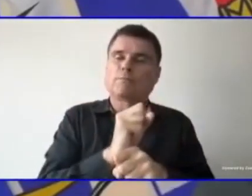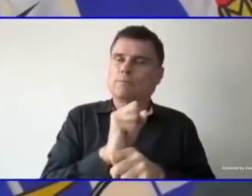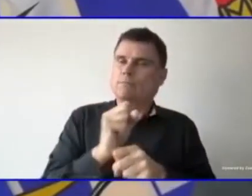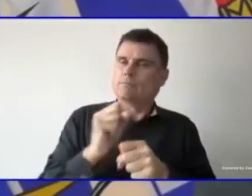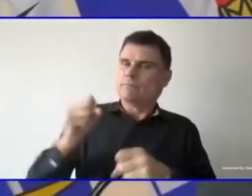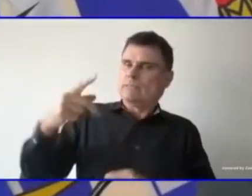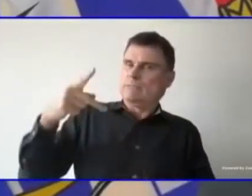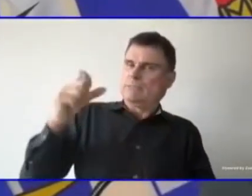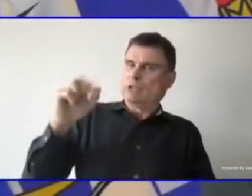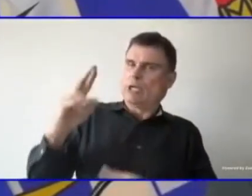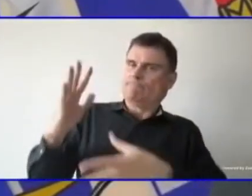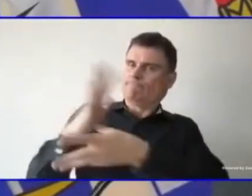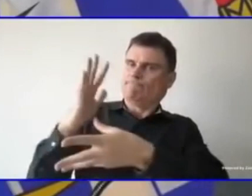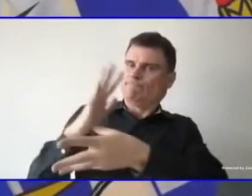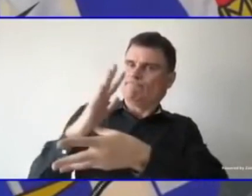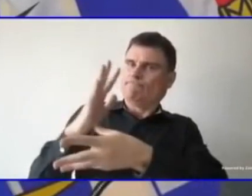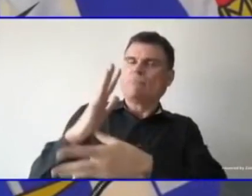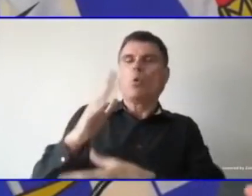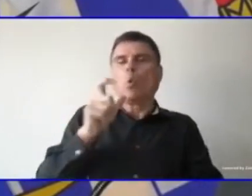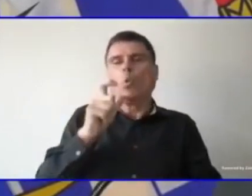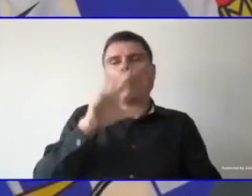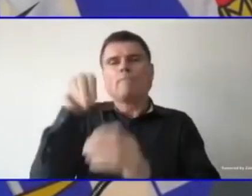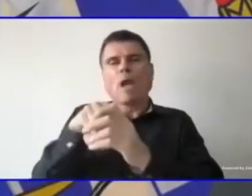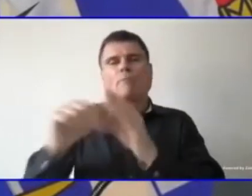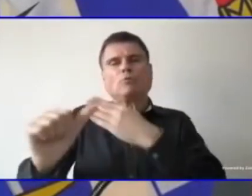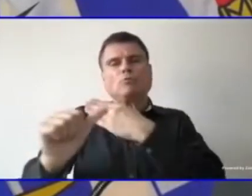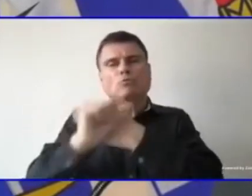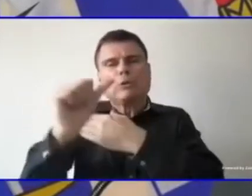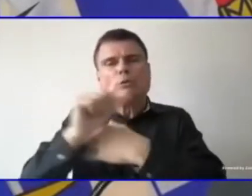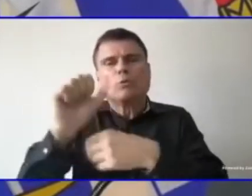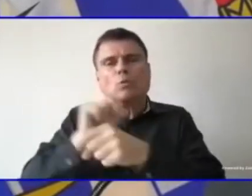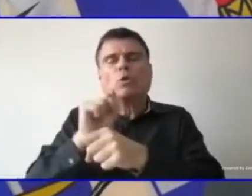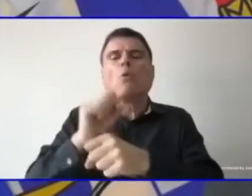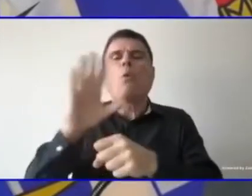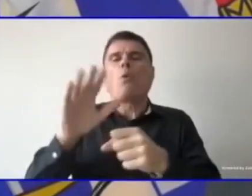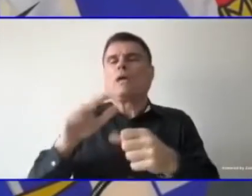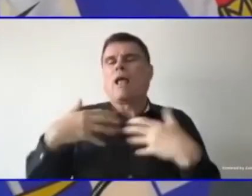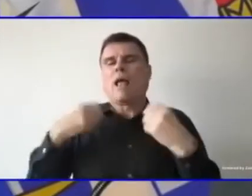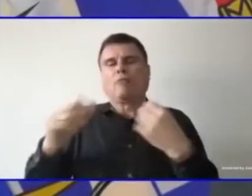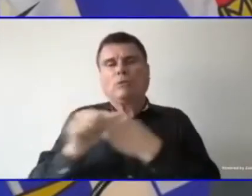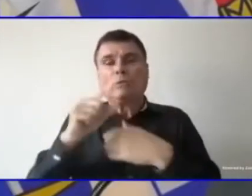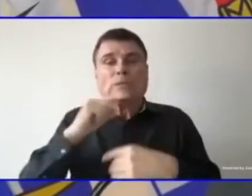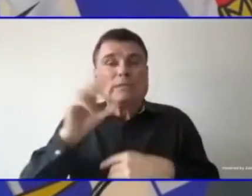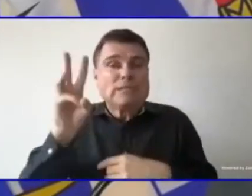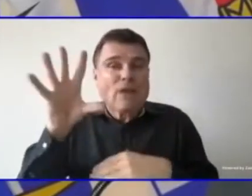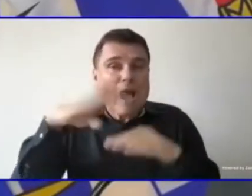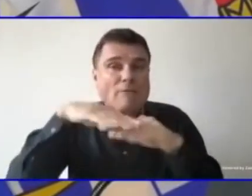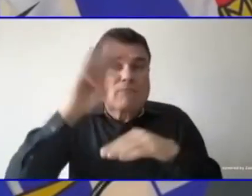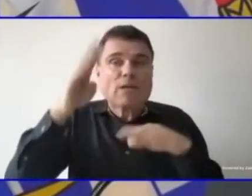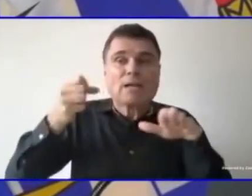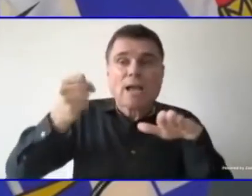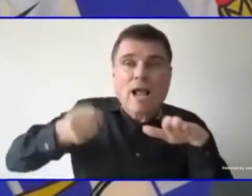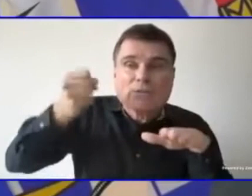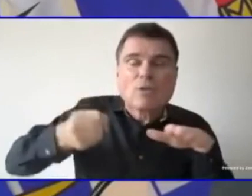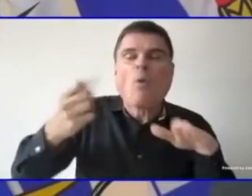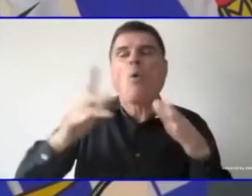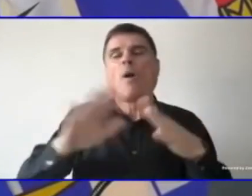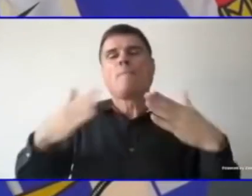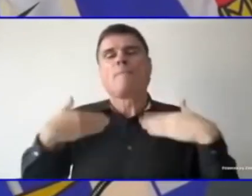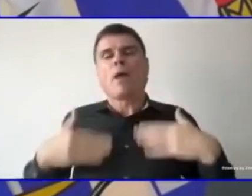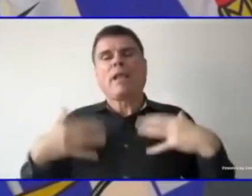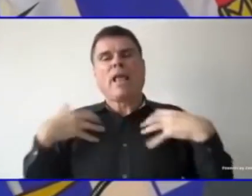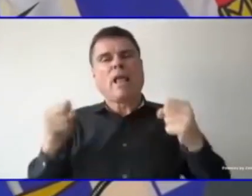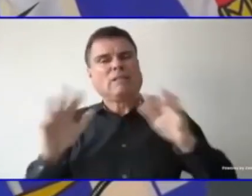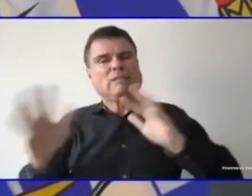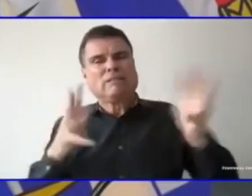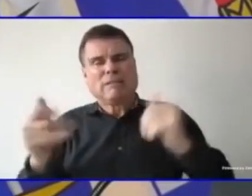risk. So that means people who are older, over age 65, people who have underlying illnesses, and people with more